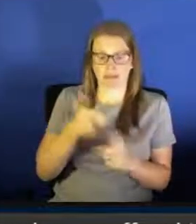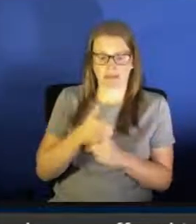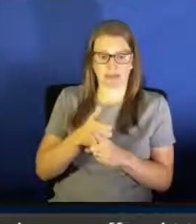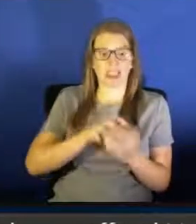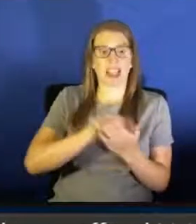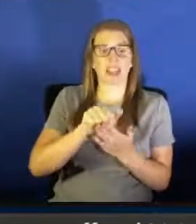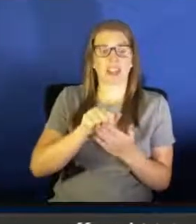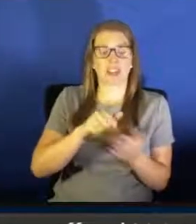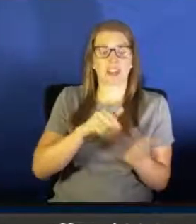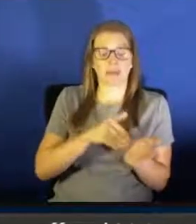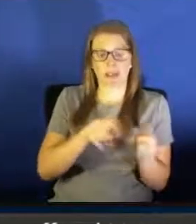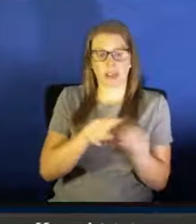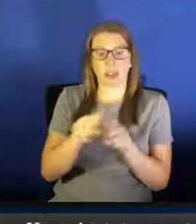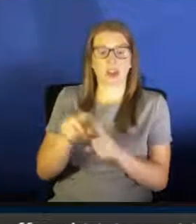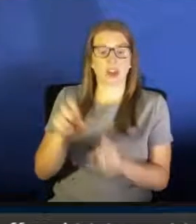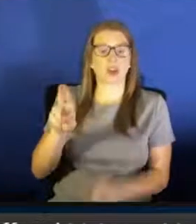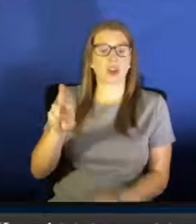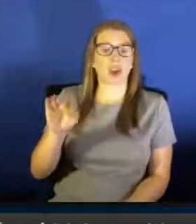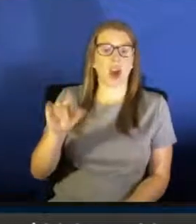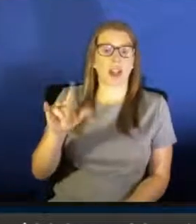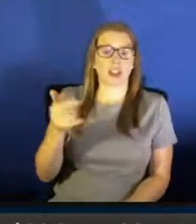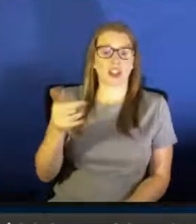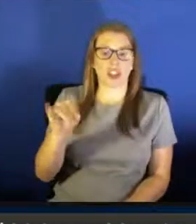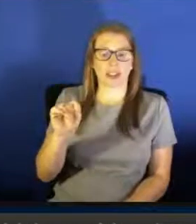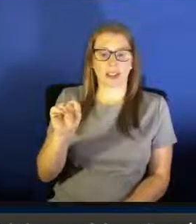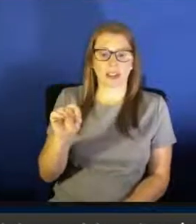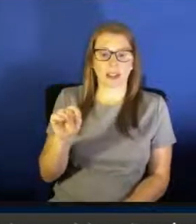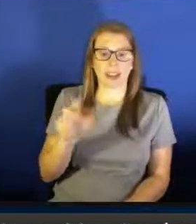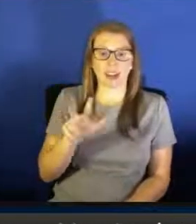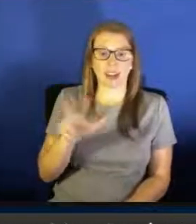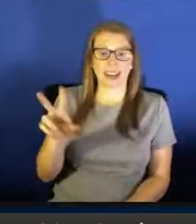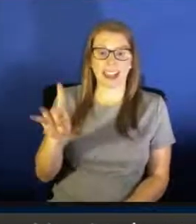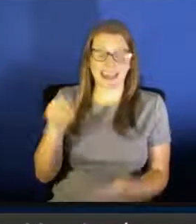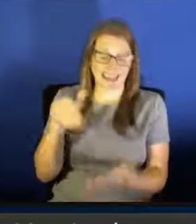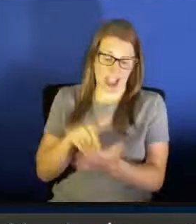estimated 34,000 men will die from prostate cancer